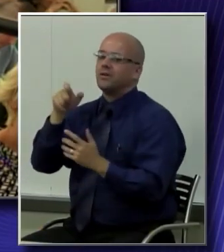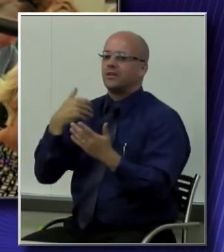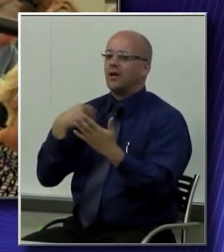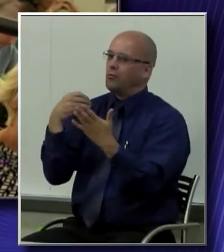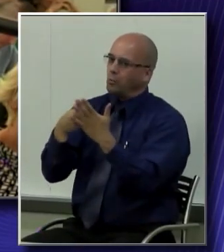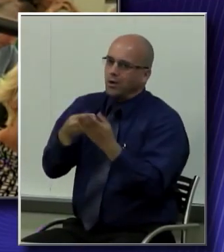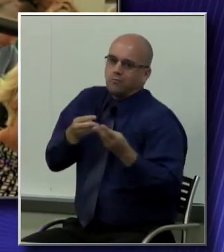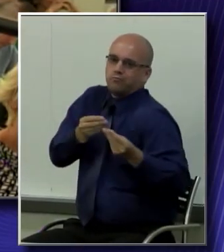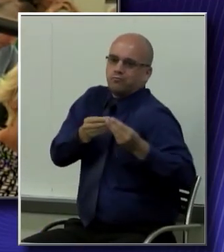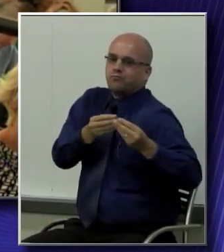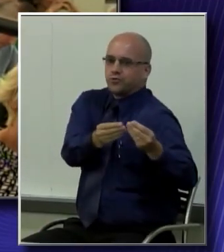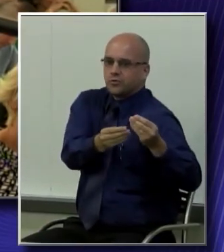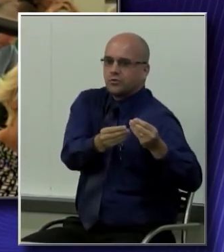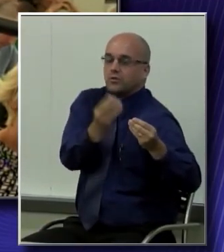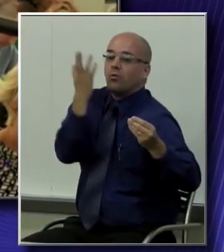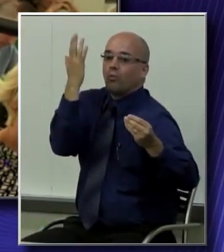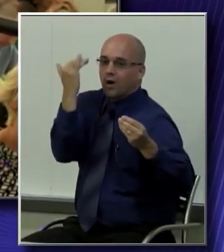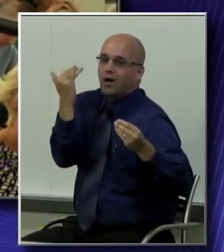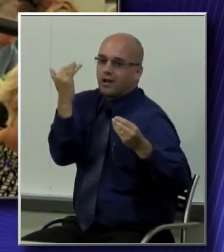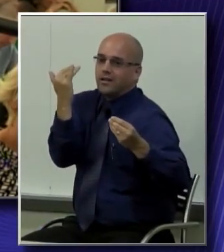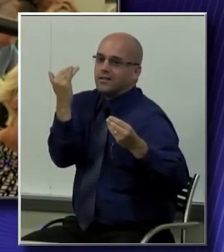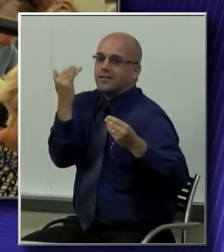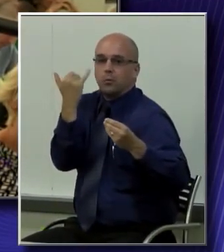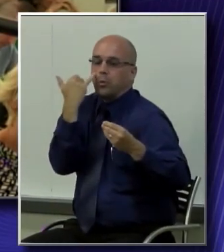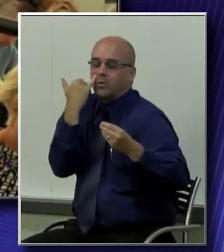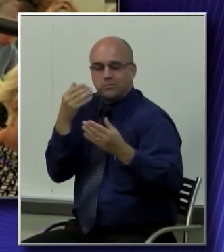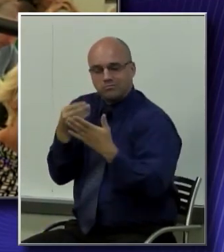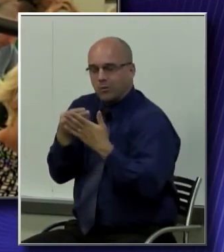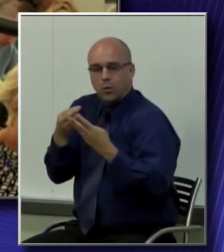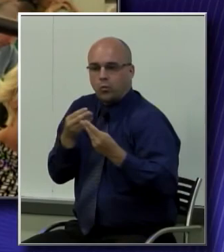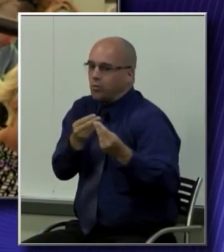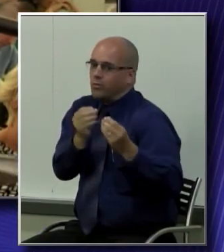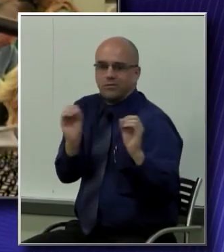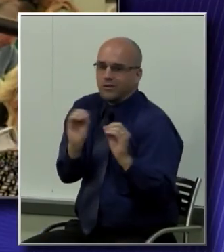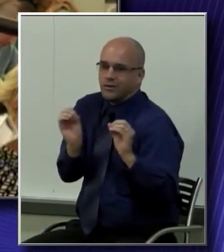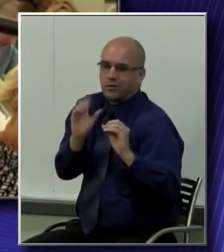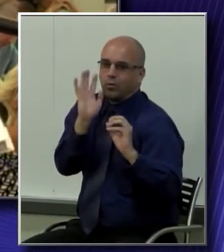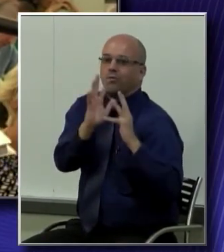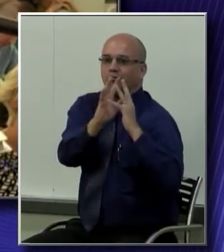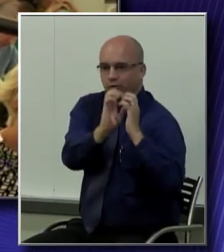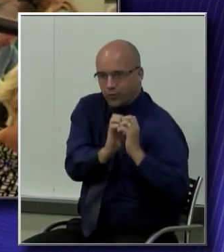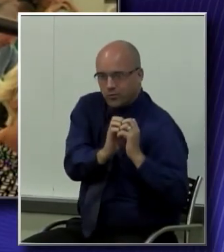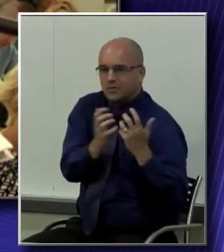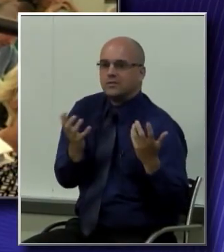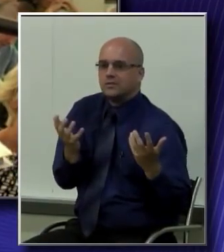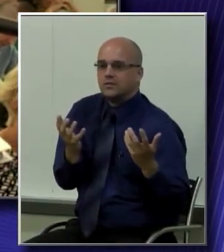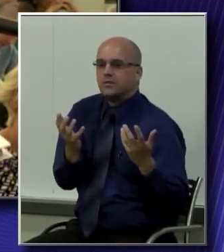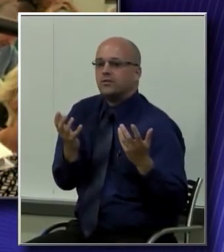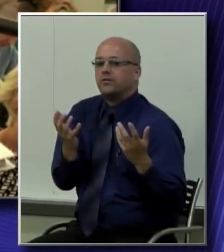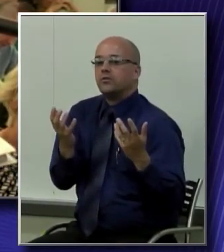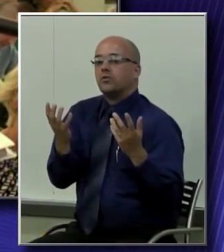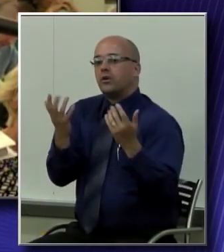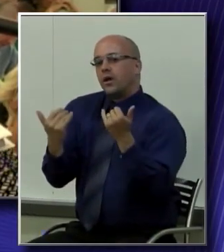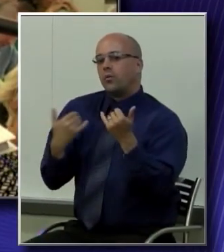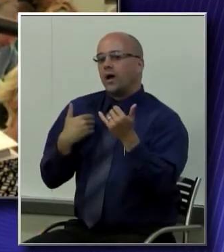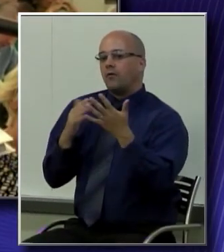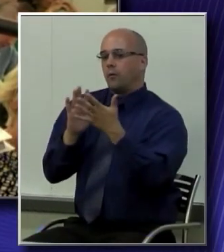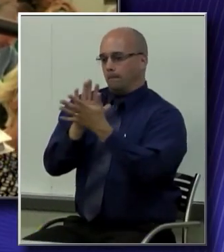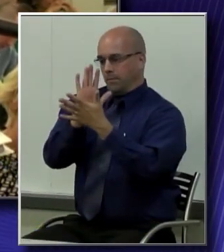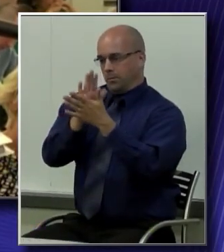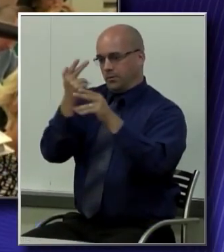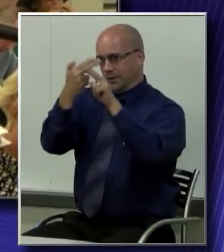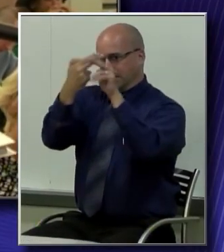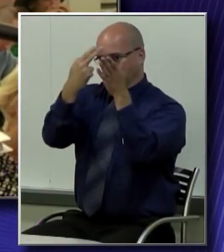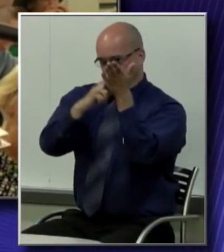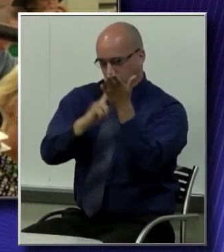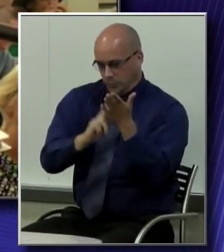on the backs of instructional staff and non-tenure track research positions. To that end, we have circulated a petition to the UNC